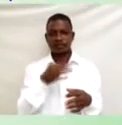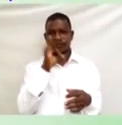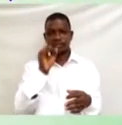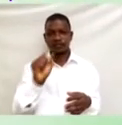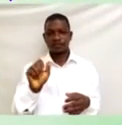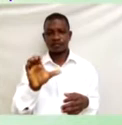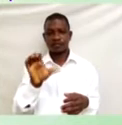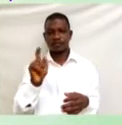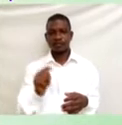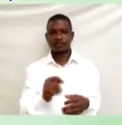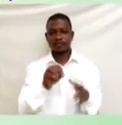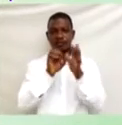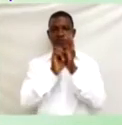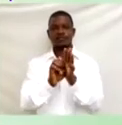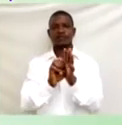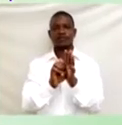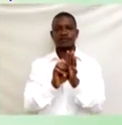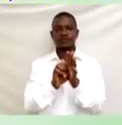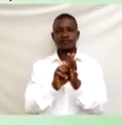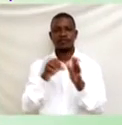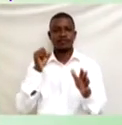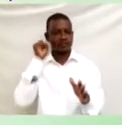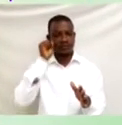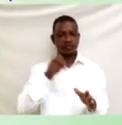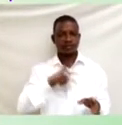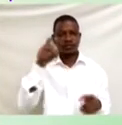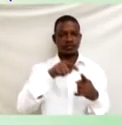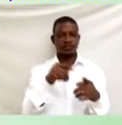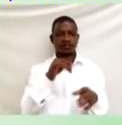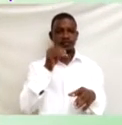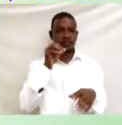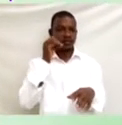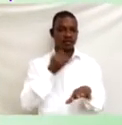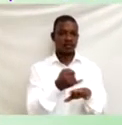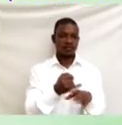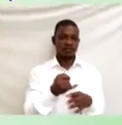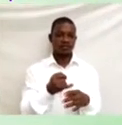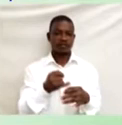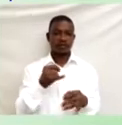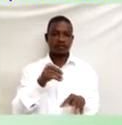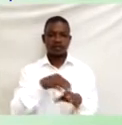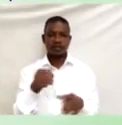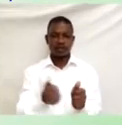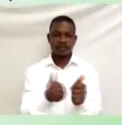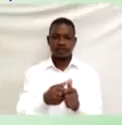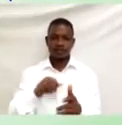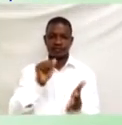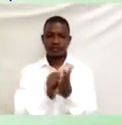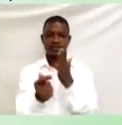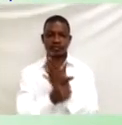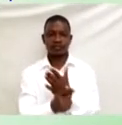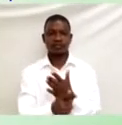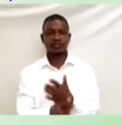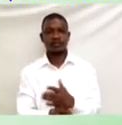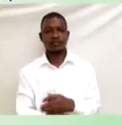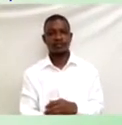Indicative, expresses fact. Example, she travels to Ibadan